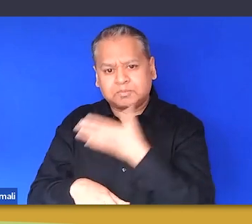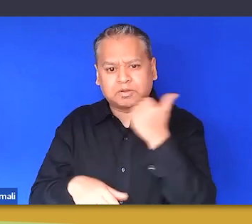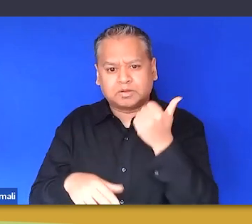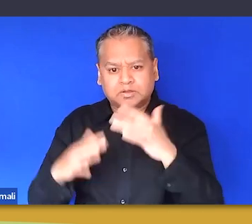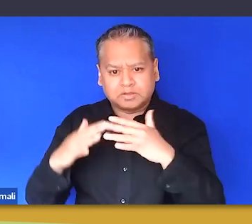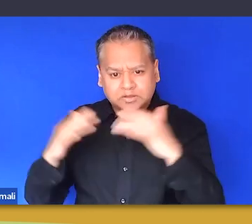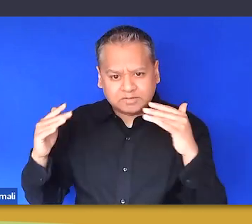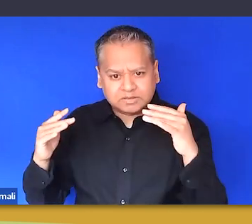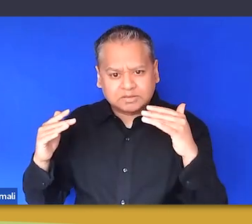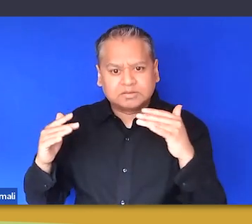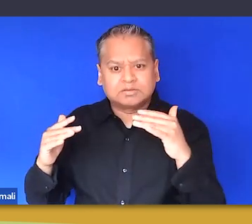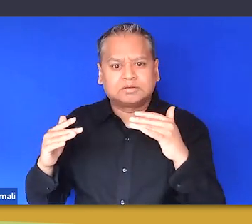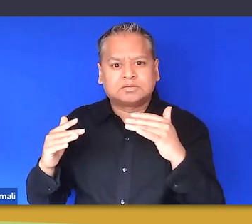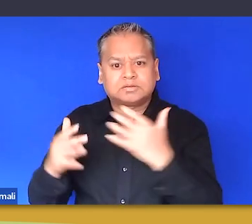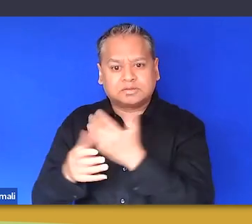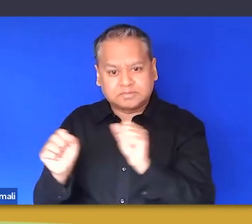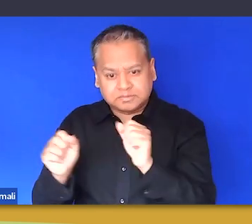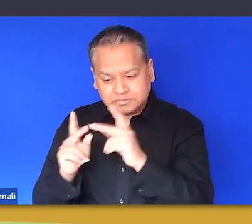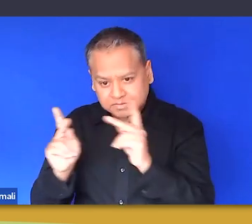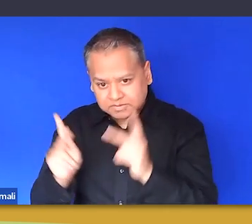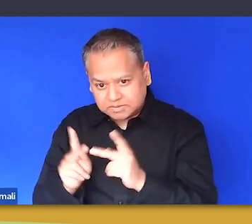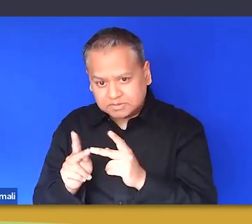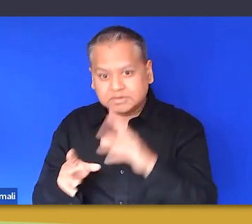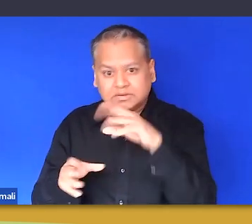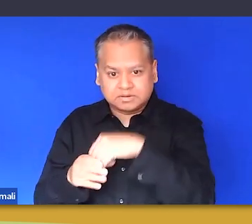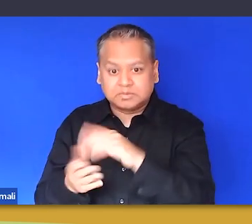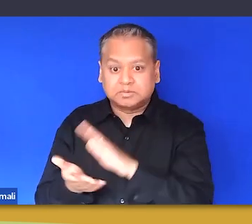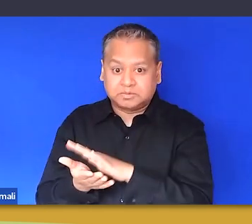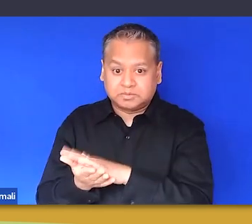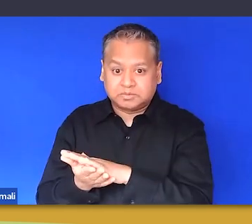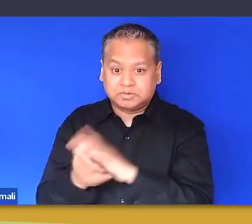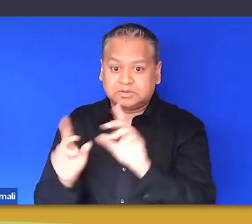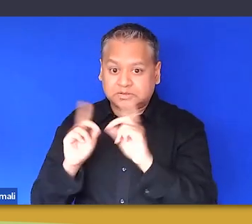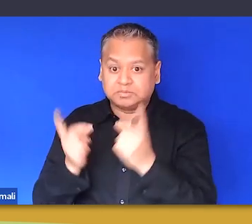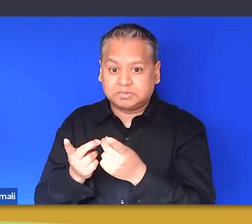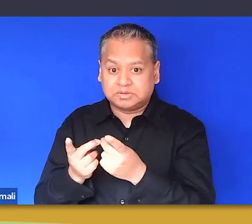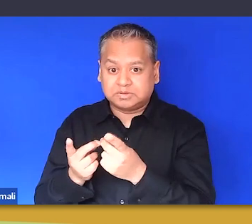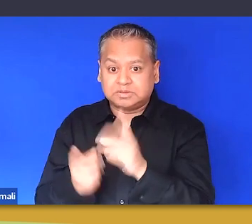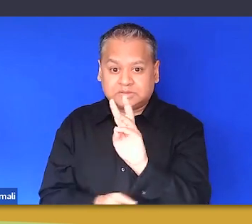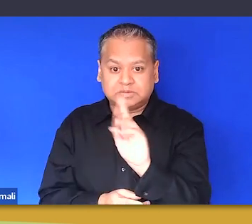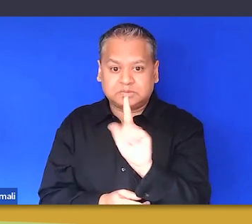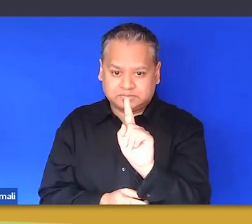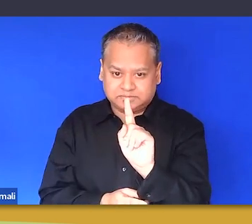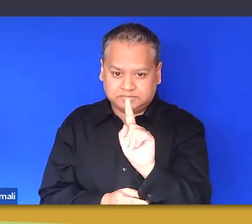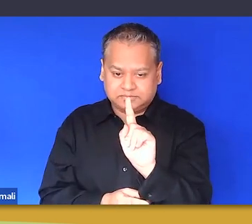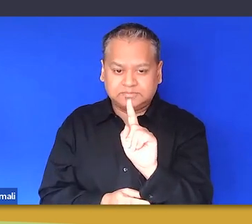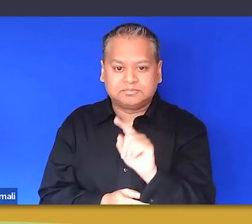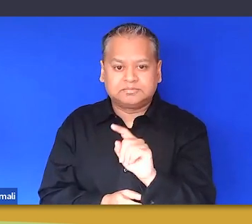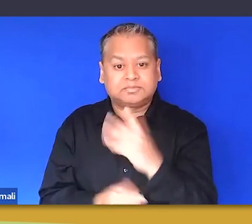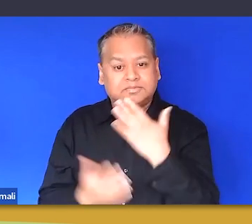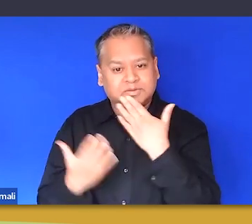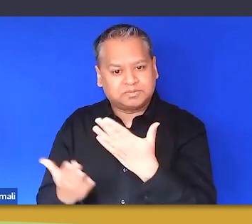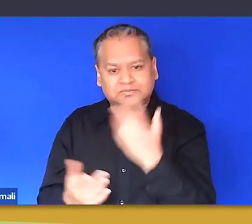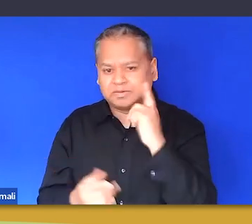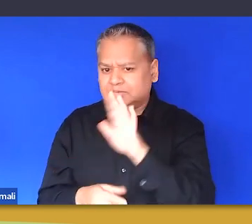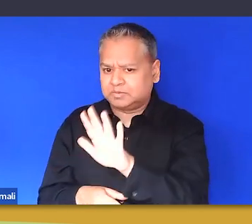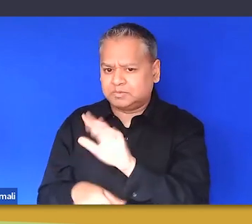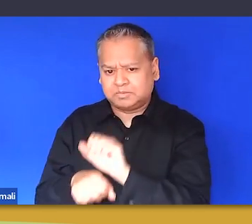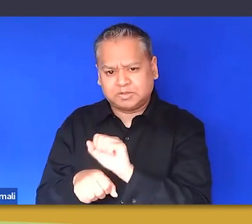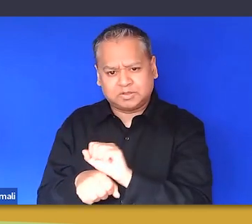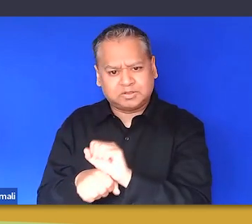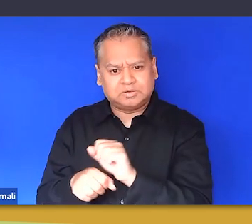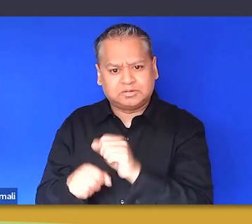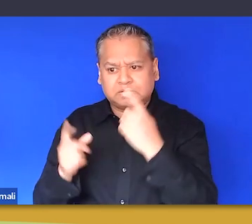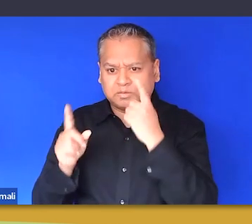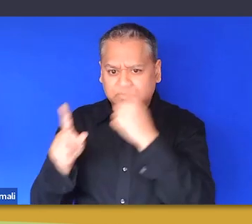61. Thank you so much for all your incredible work to make our schools safer for students and all walks of